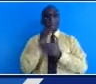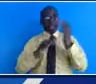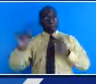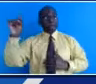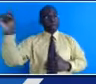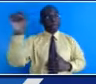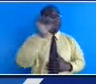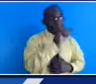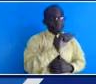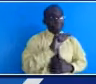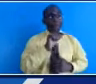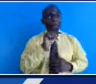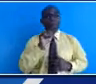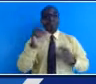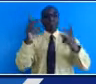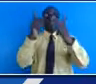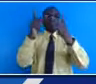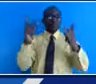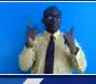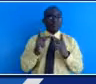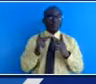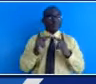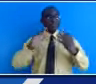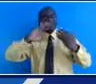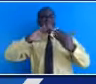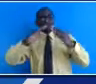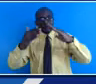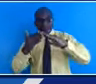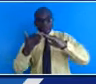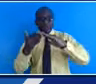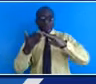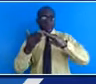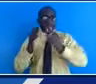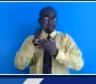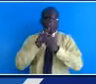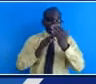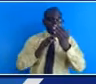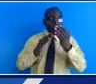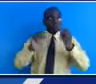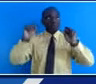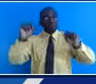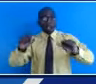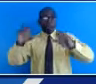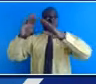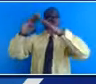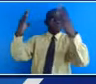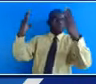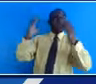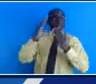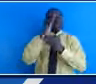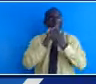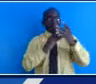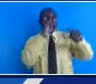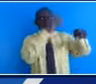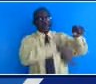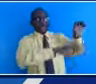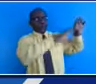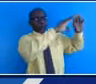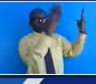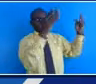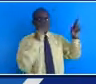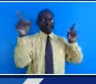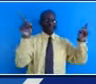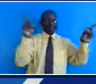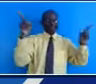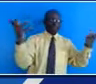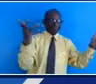up public space where they can. It's not easily available for all, but to try to open up some public space so that more restaurants can have the outdoor seating so that,